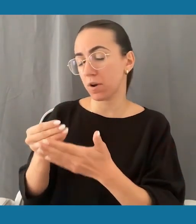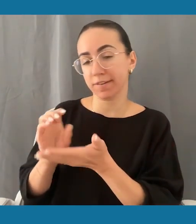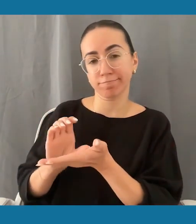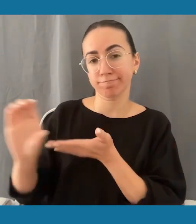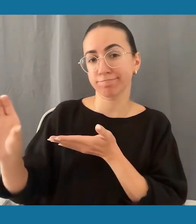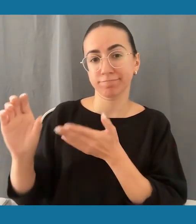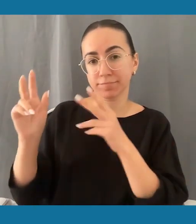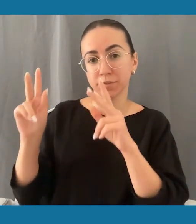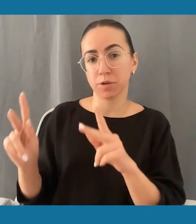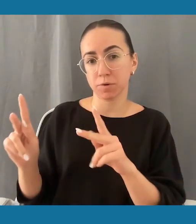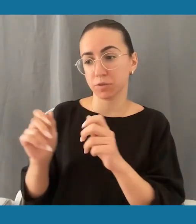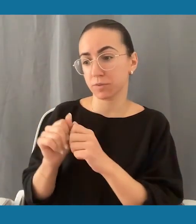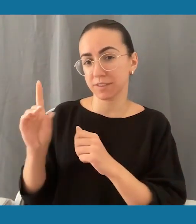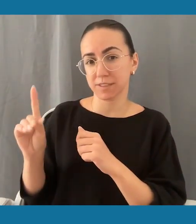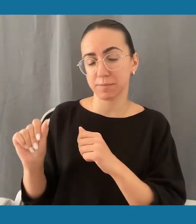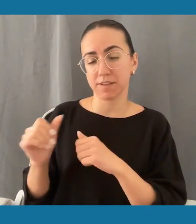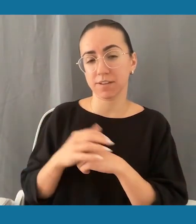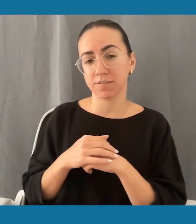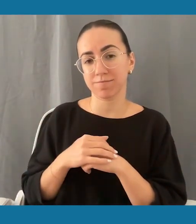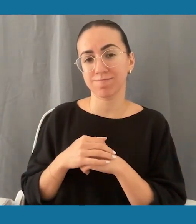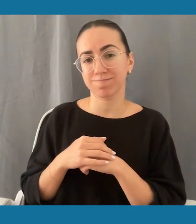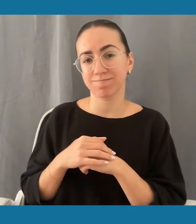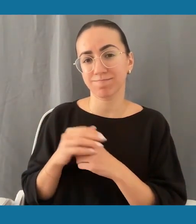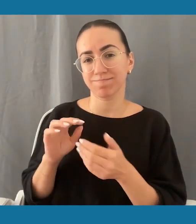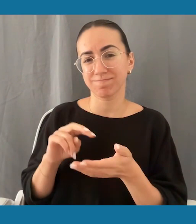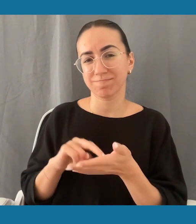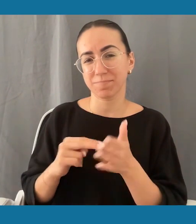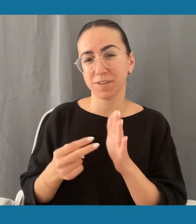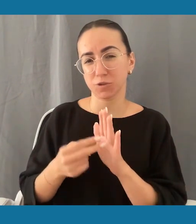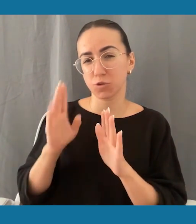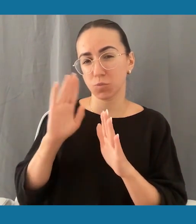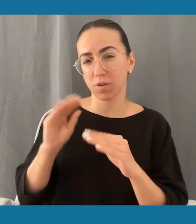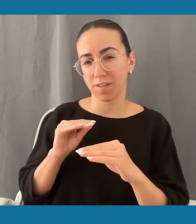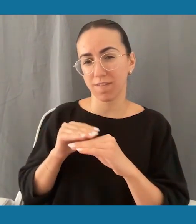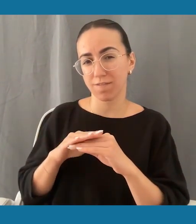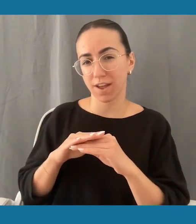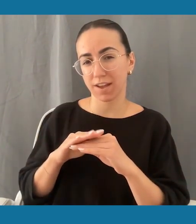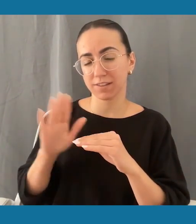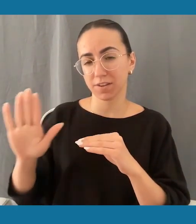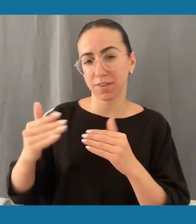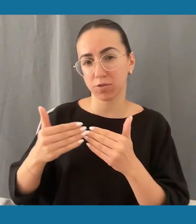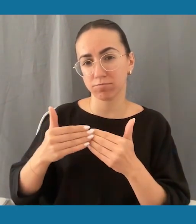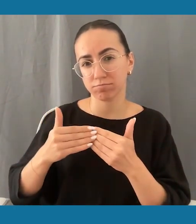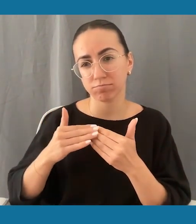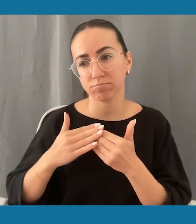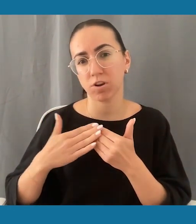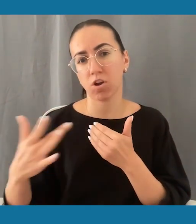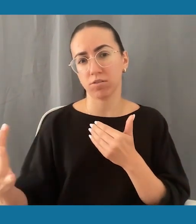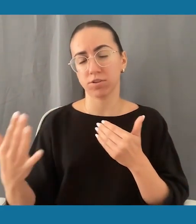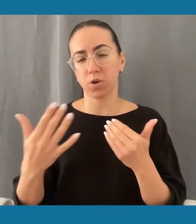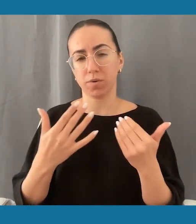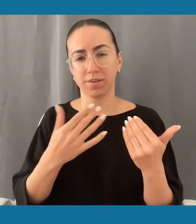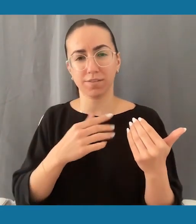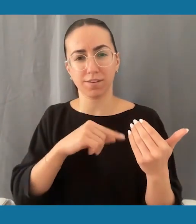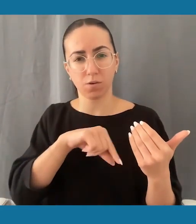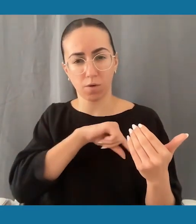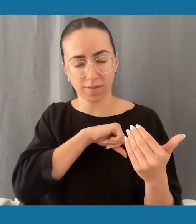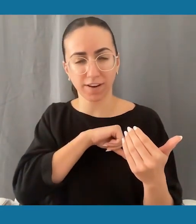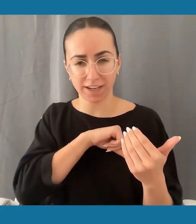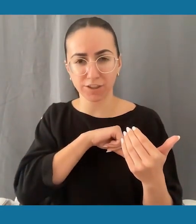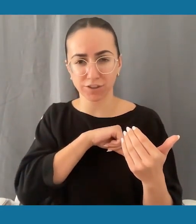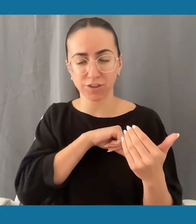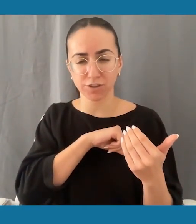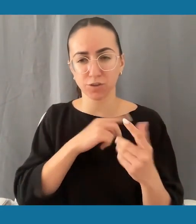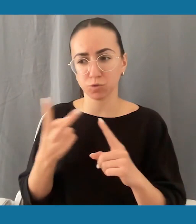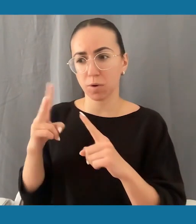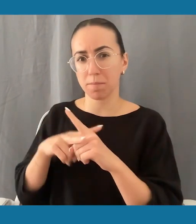a child with disabilities, you're going to jeopardize that individual's ongoing eligibility or ability to qualify for the